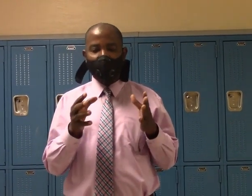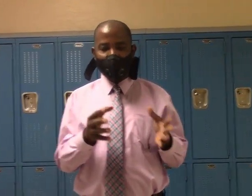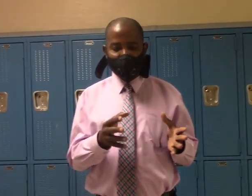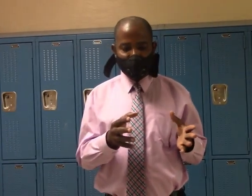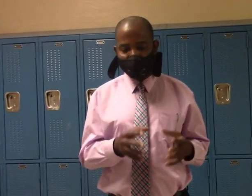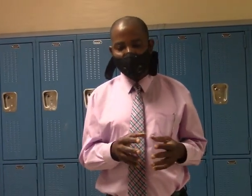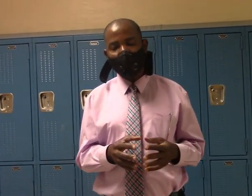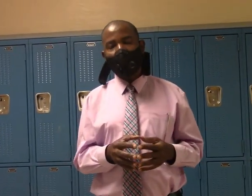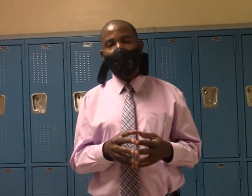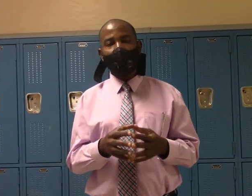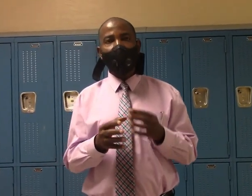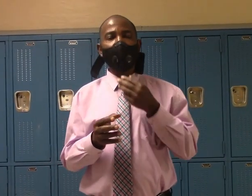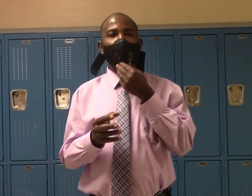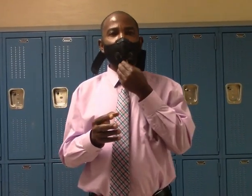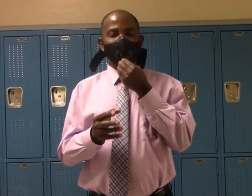as Haitian,